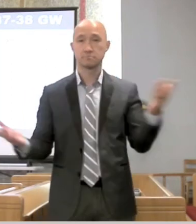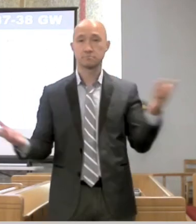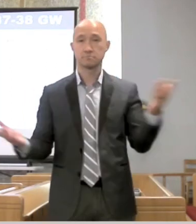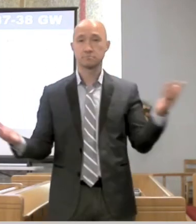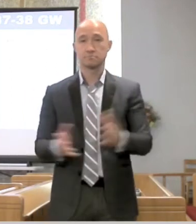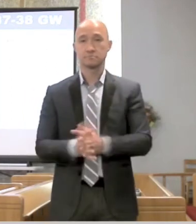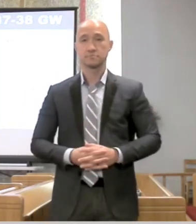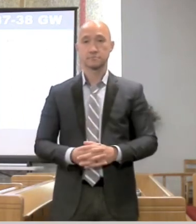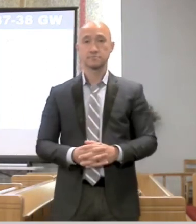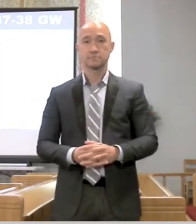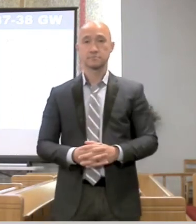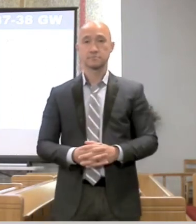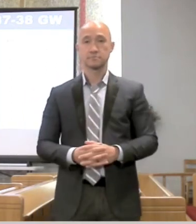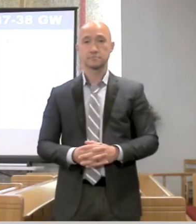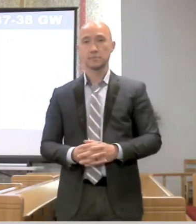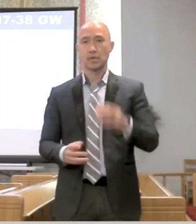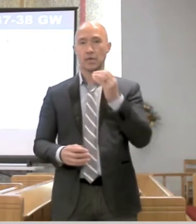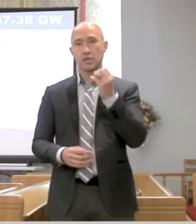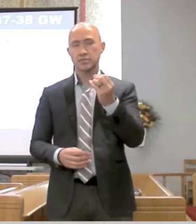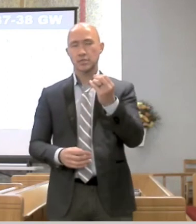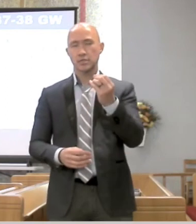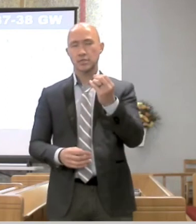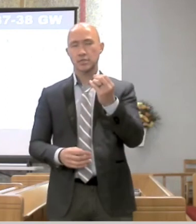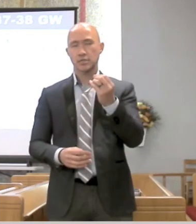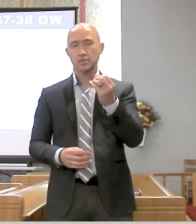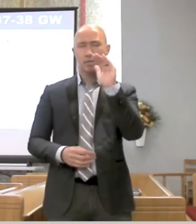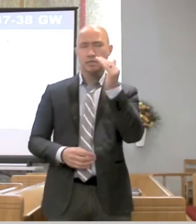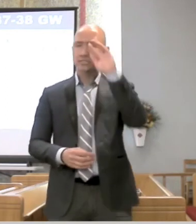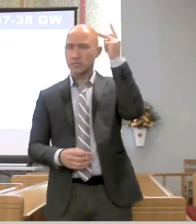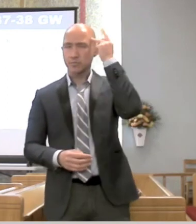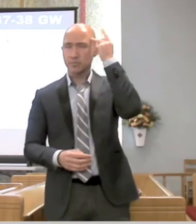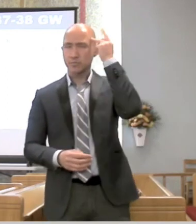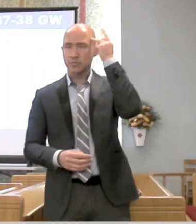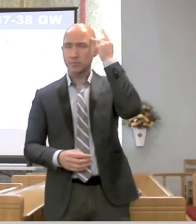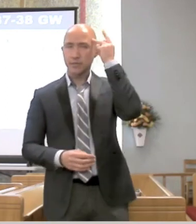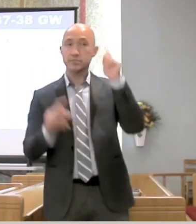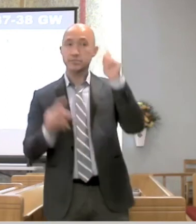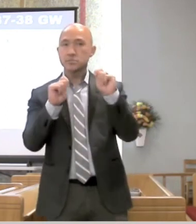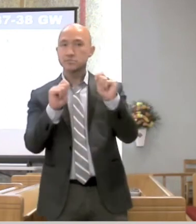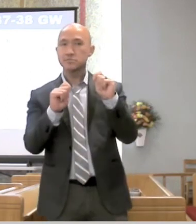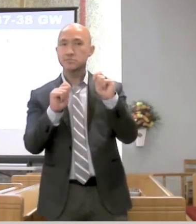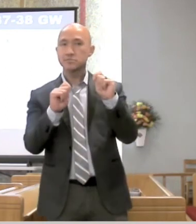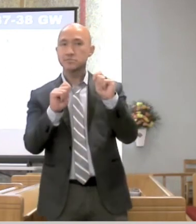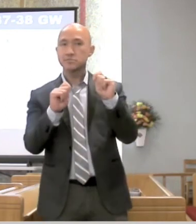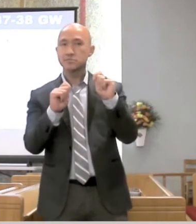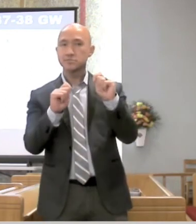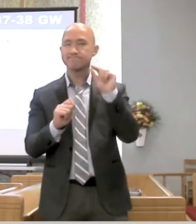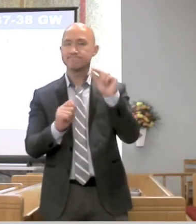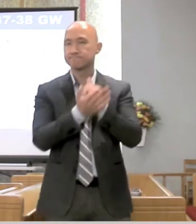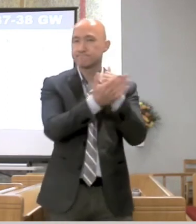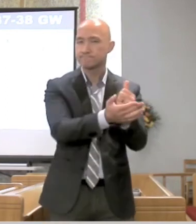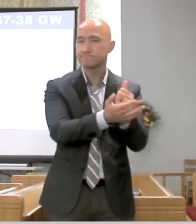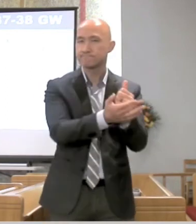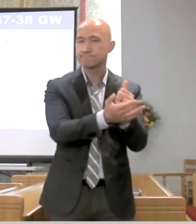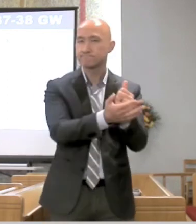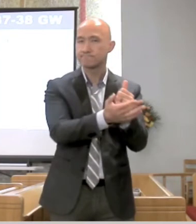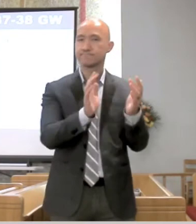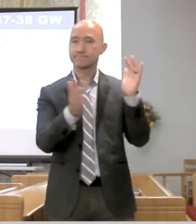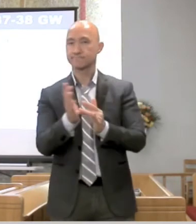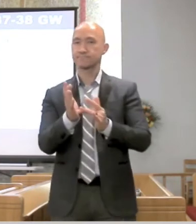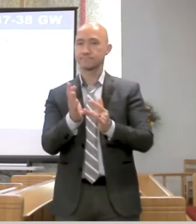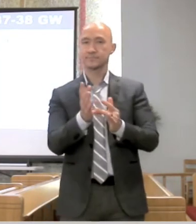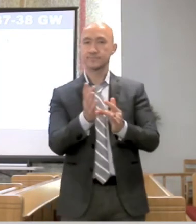Jesus. So it does tell us something, that they didn't just do this on a whim. Apparently, they really